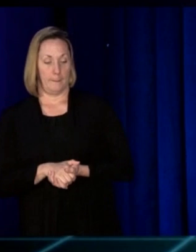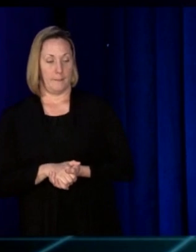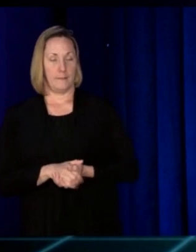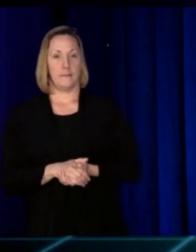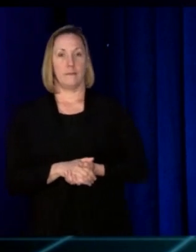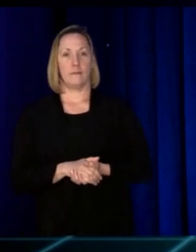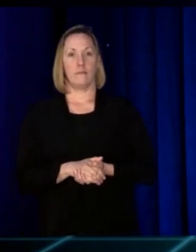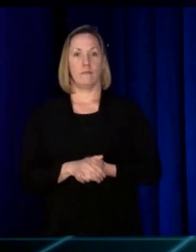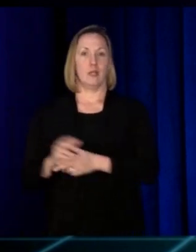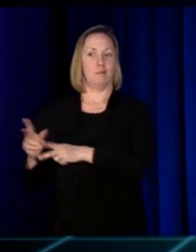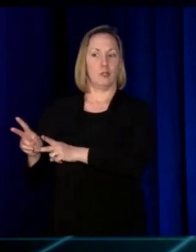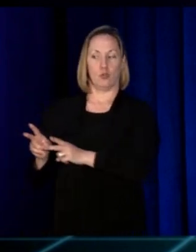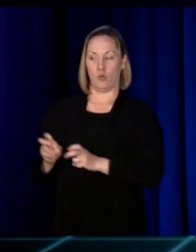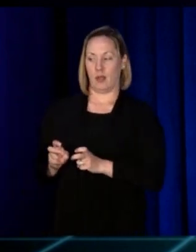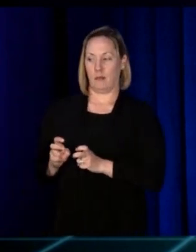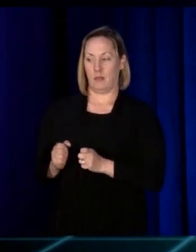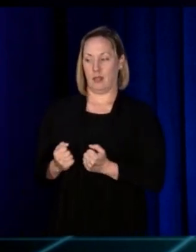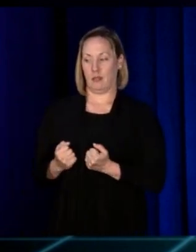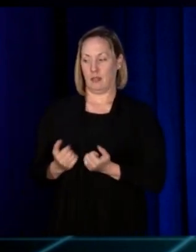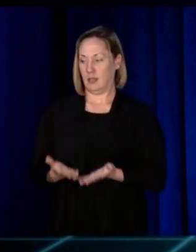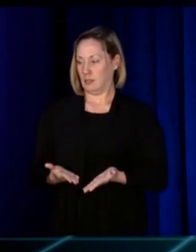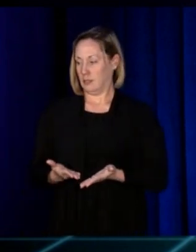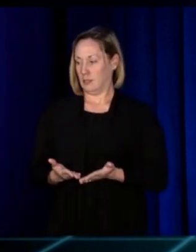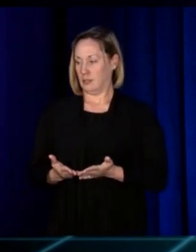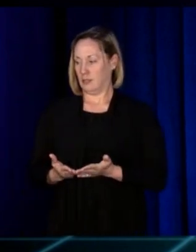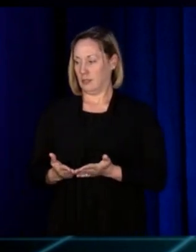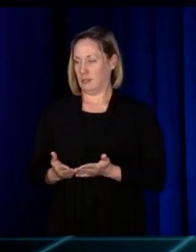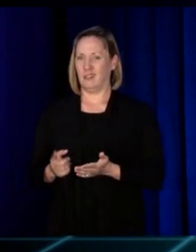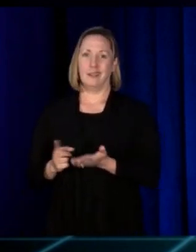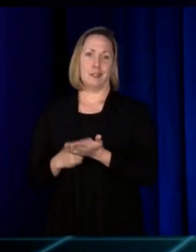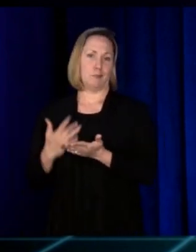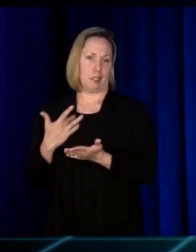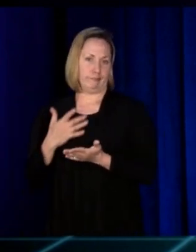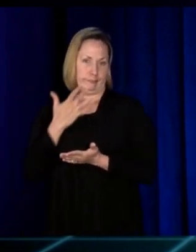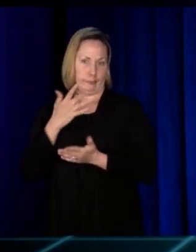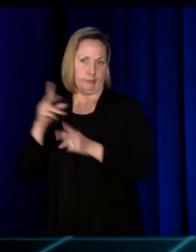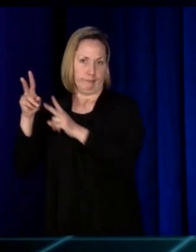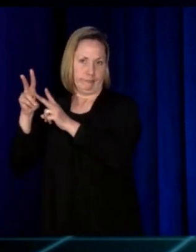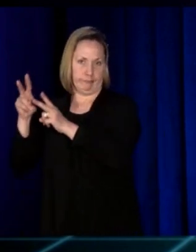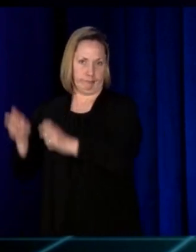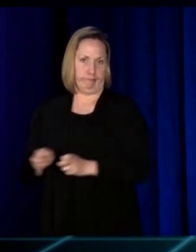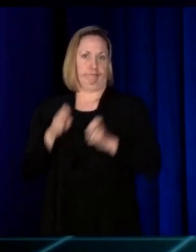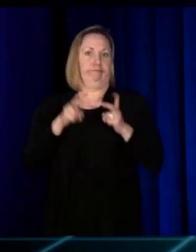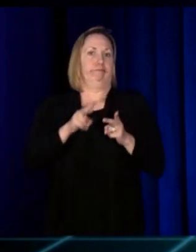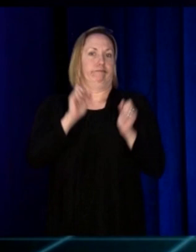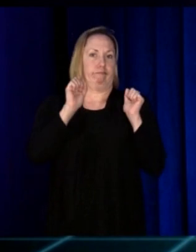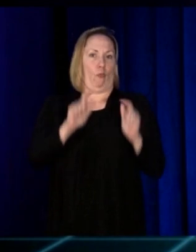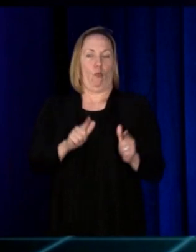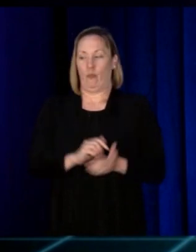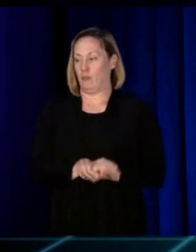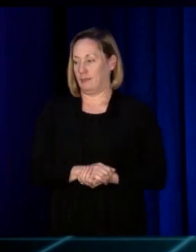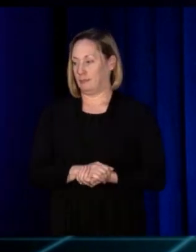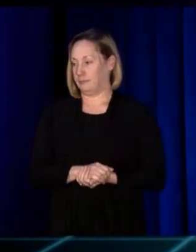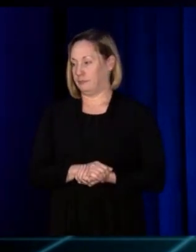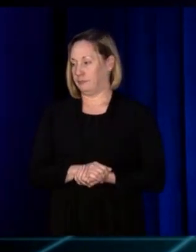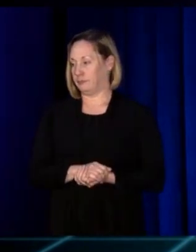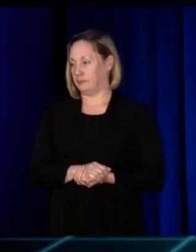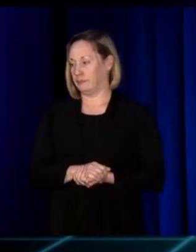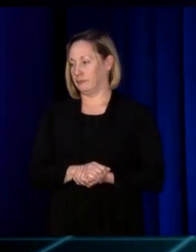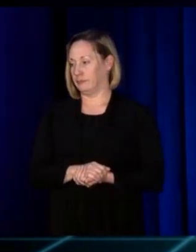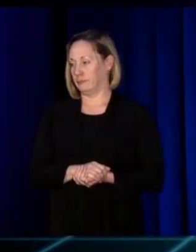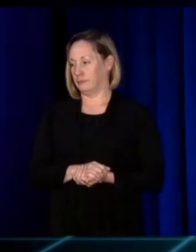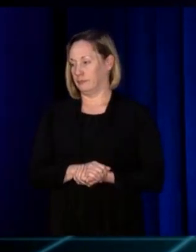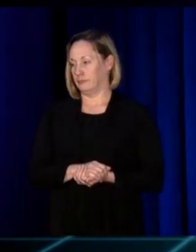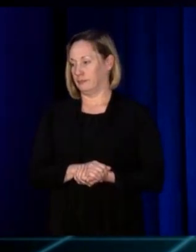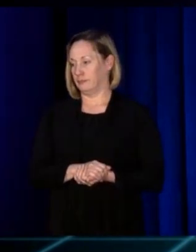And I'm going to grab this. Sometimes I like to just do this, copy it all, return just this,